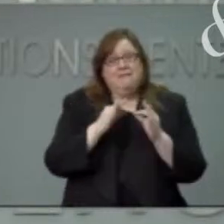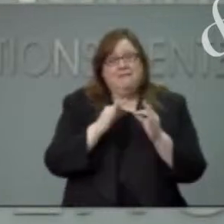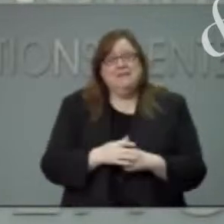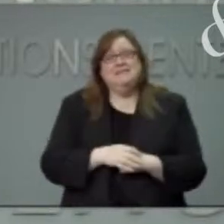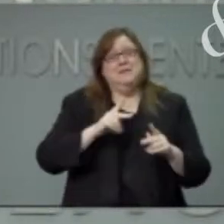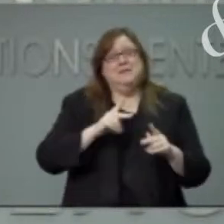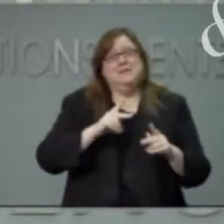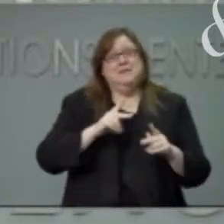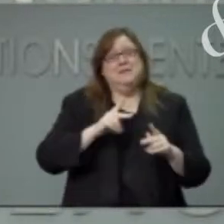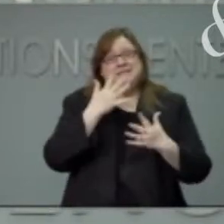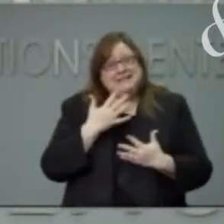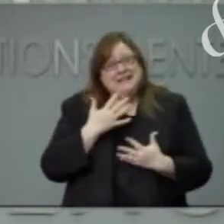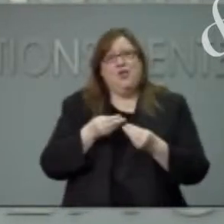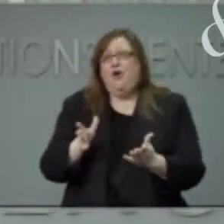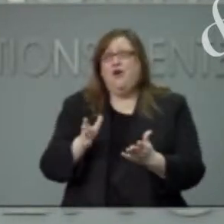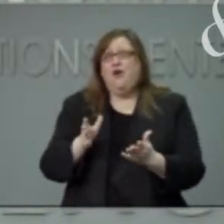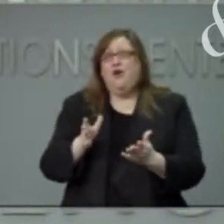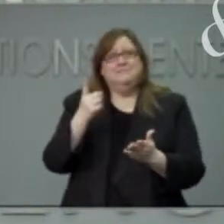this disease.